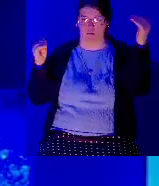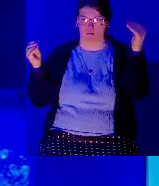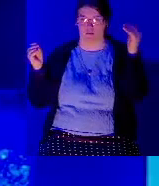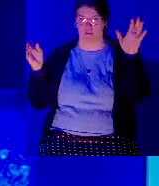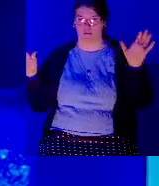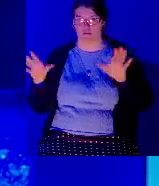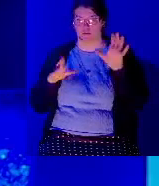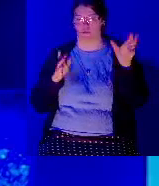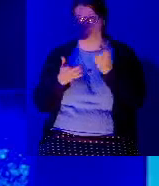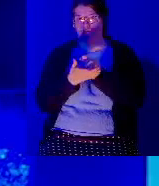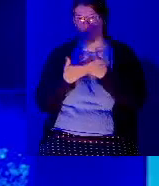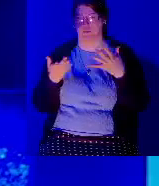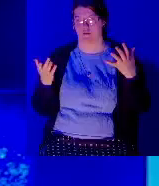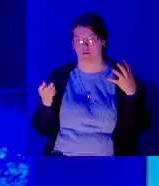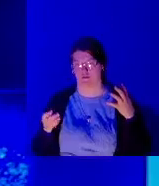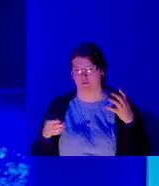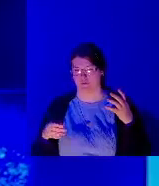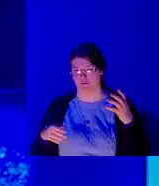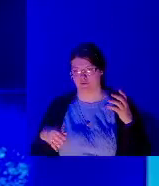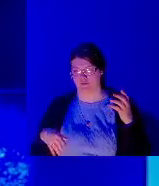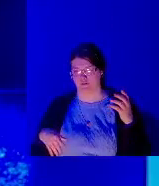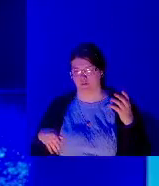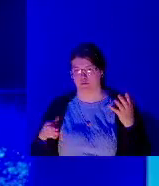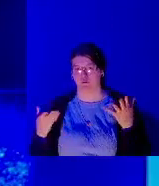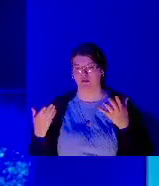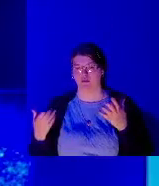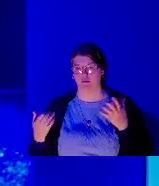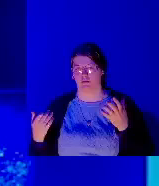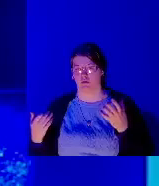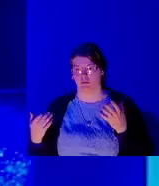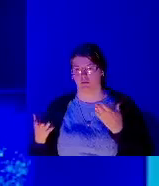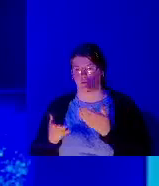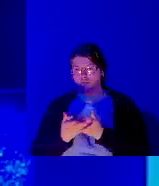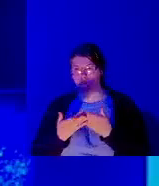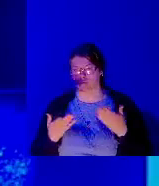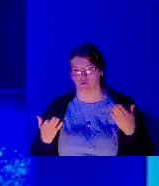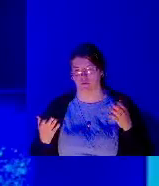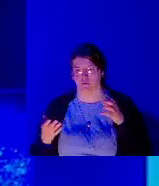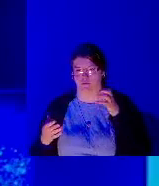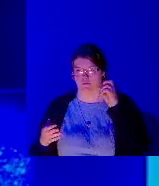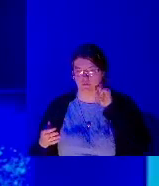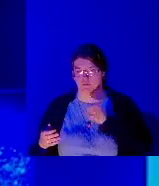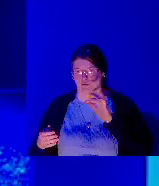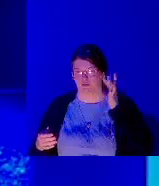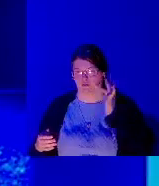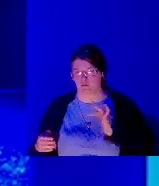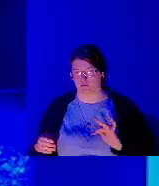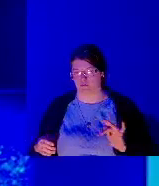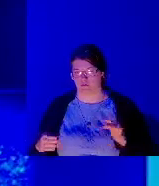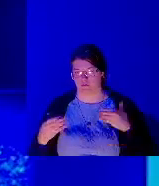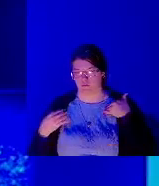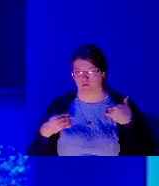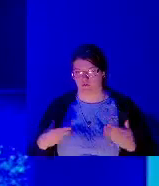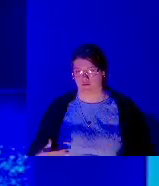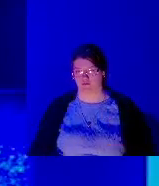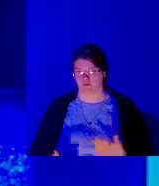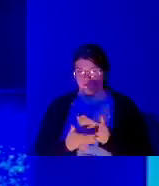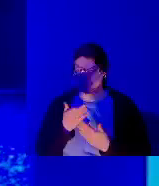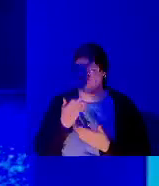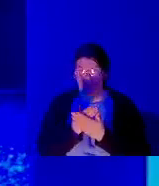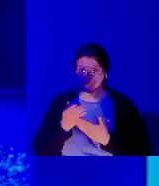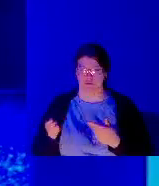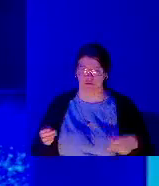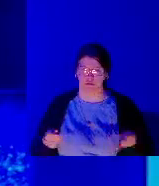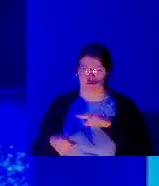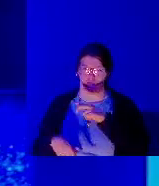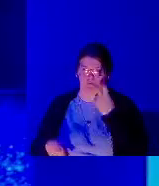Their idols are silver and gold, and the work of men's hands. They have mouths, but they speak not. Eyes have